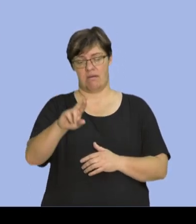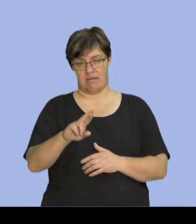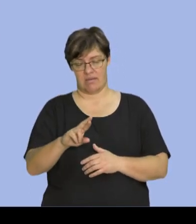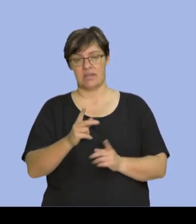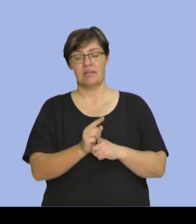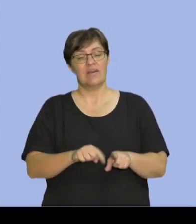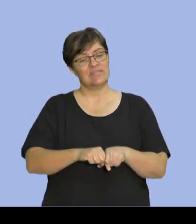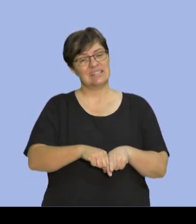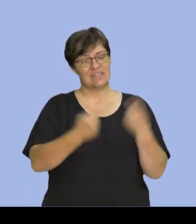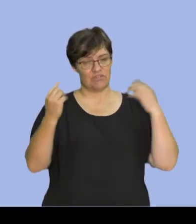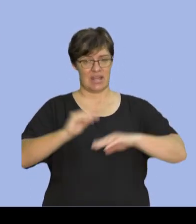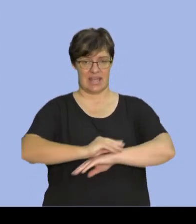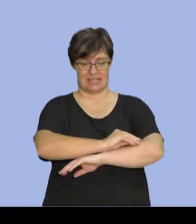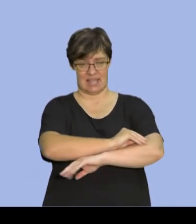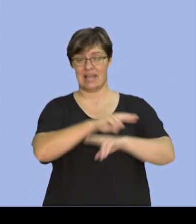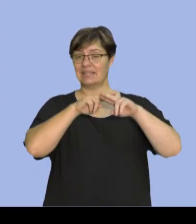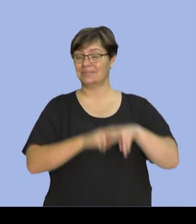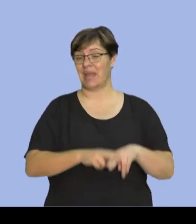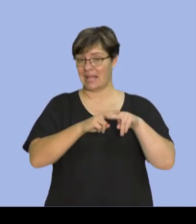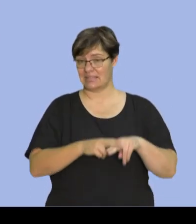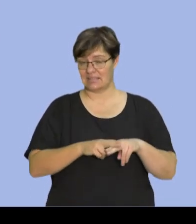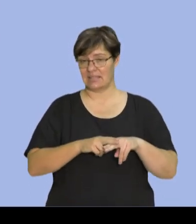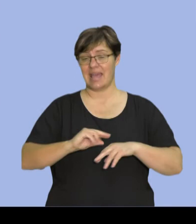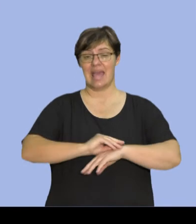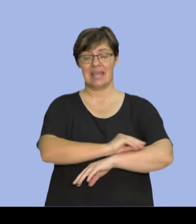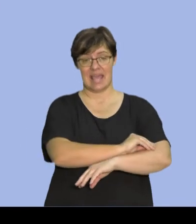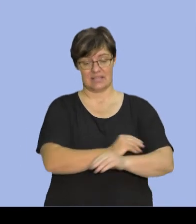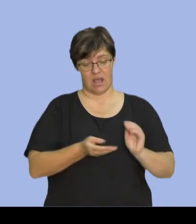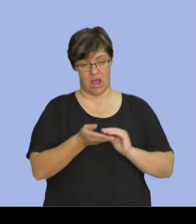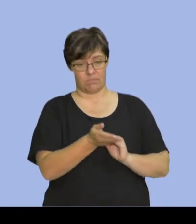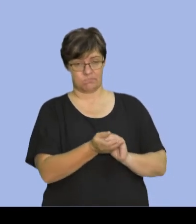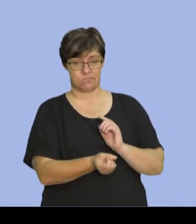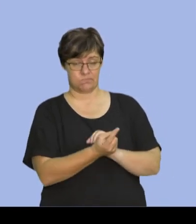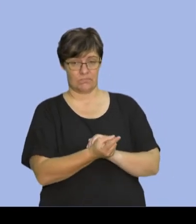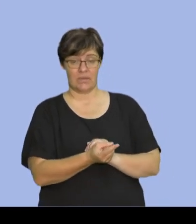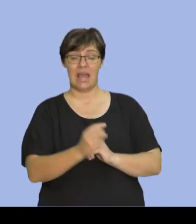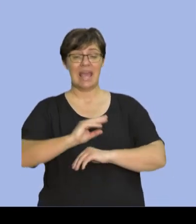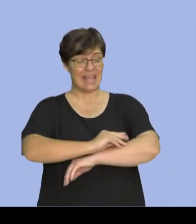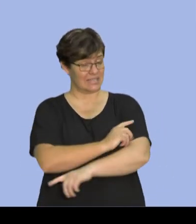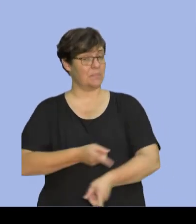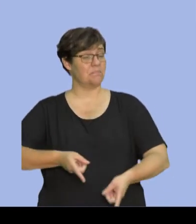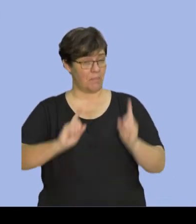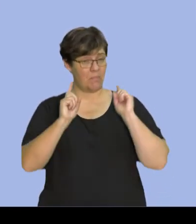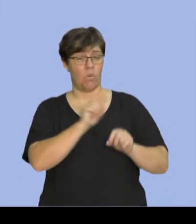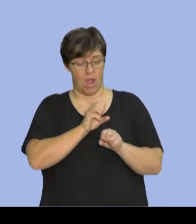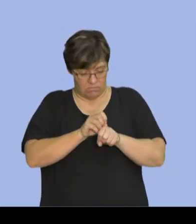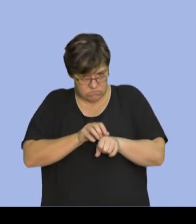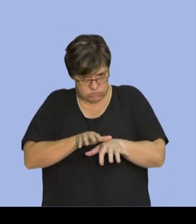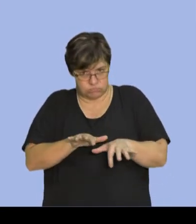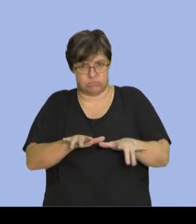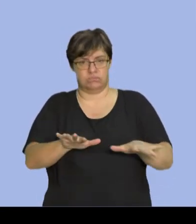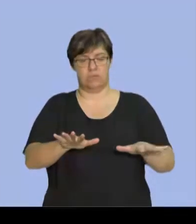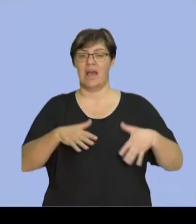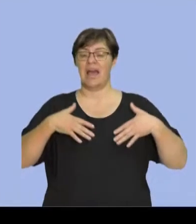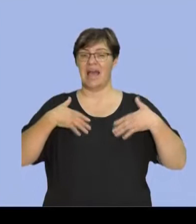cause different cancers depending on where their cancer is. Cancer is dangerous because it can spread and